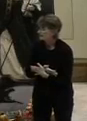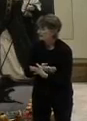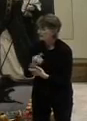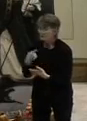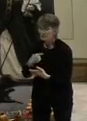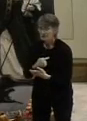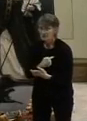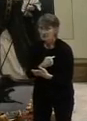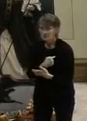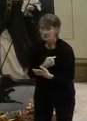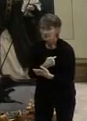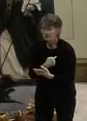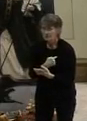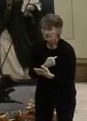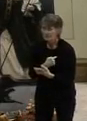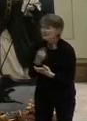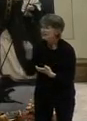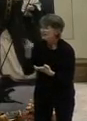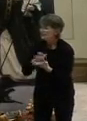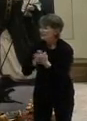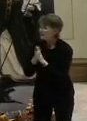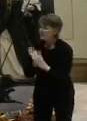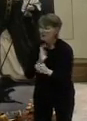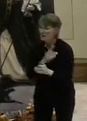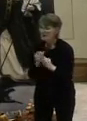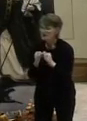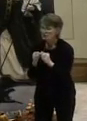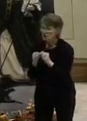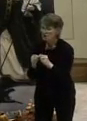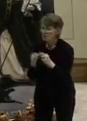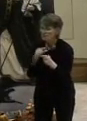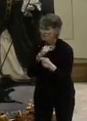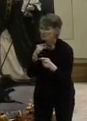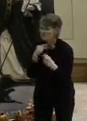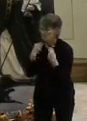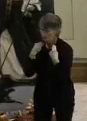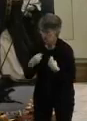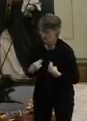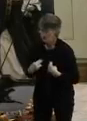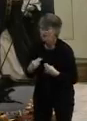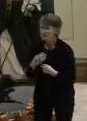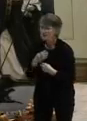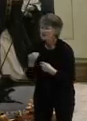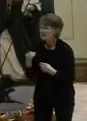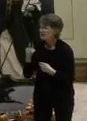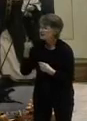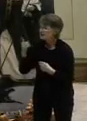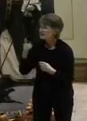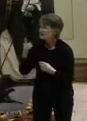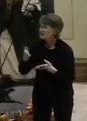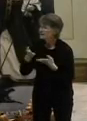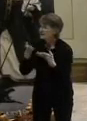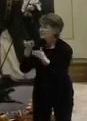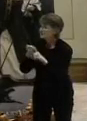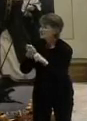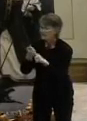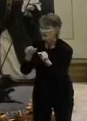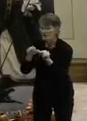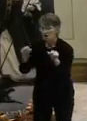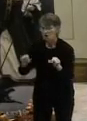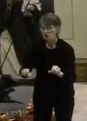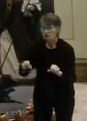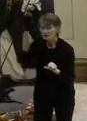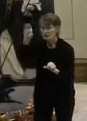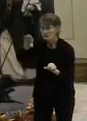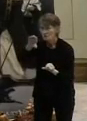as eternal priest and King of all creation, so that by offering himself on the altar of the cross as